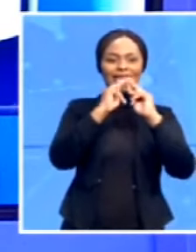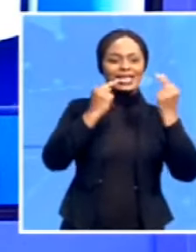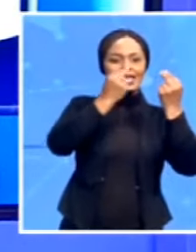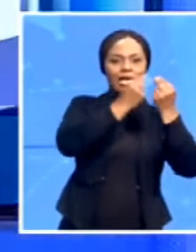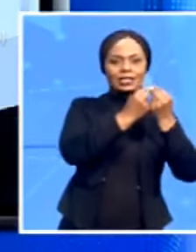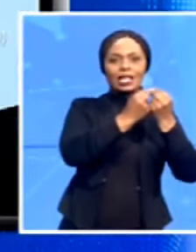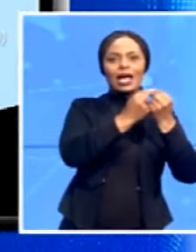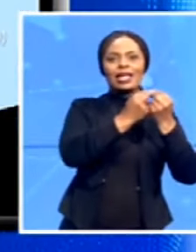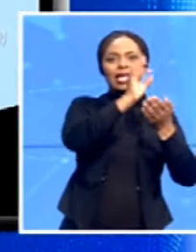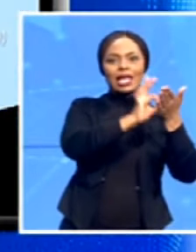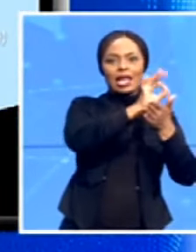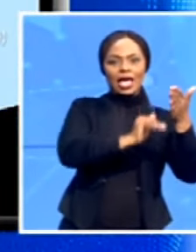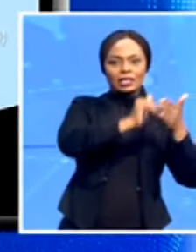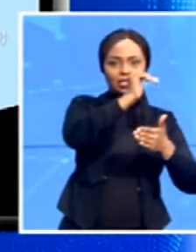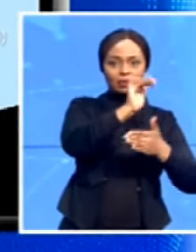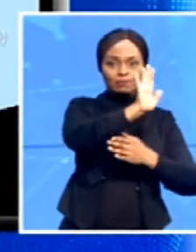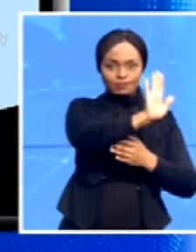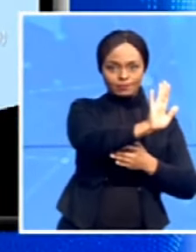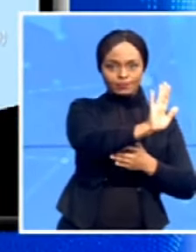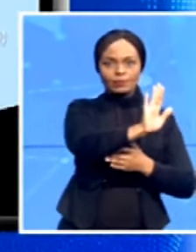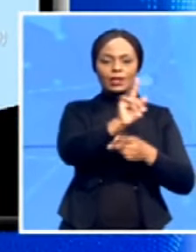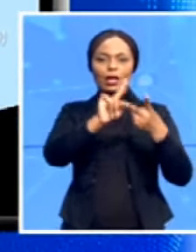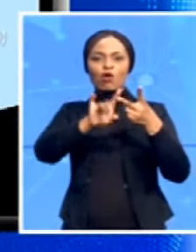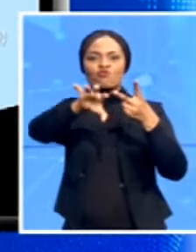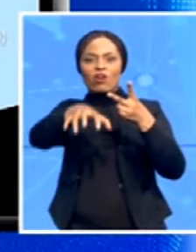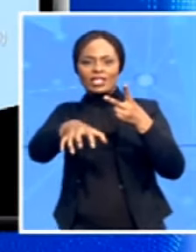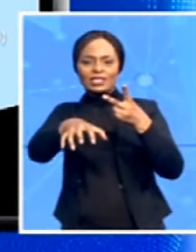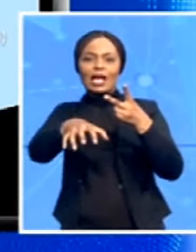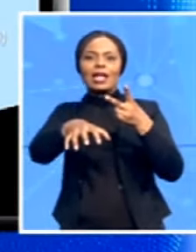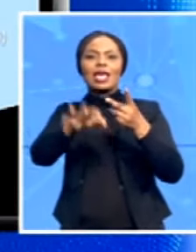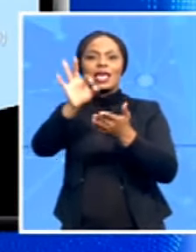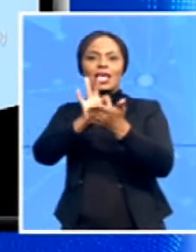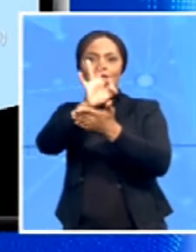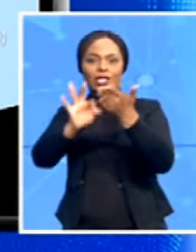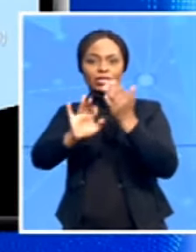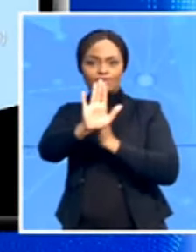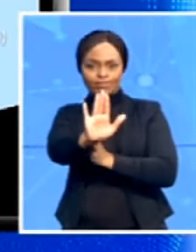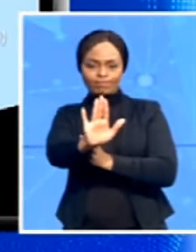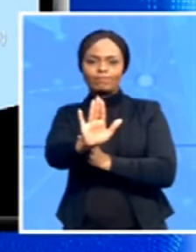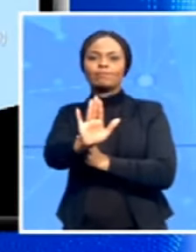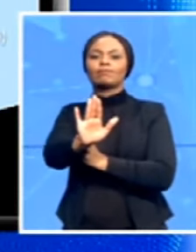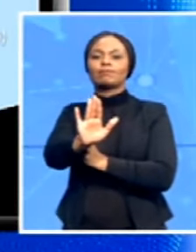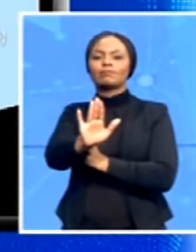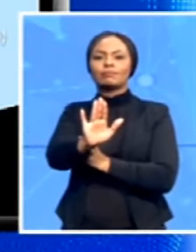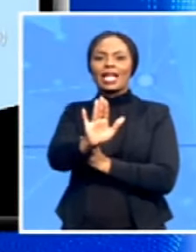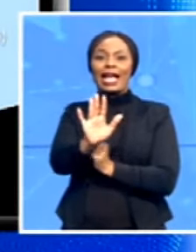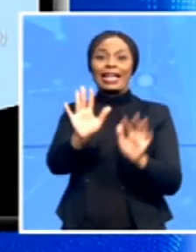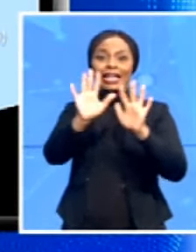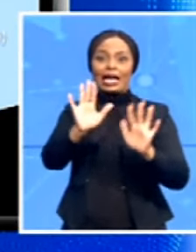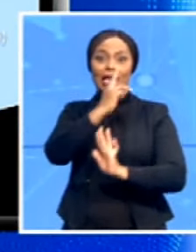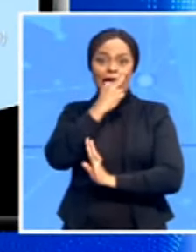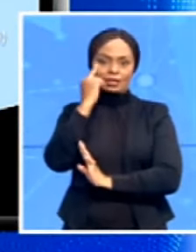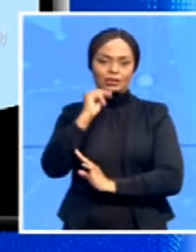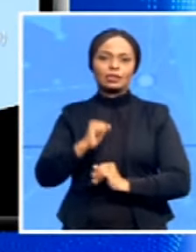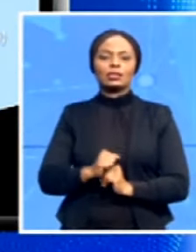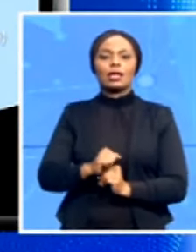We have the provincial election. And let's get you another nice color. So the provincial election. But this is what we're dealing with. The